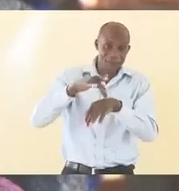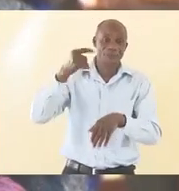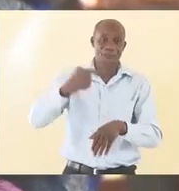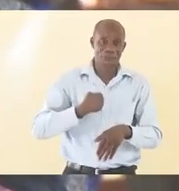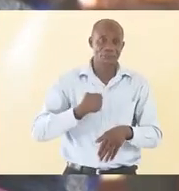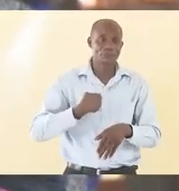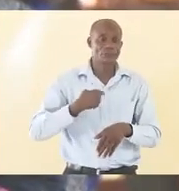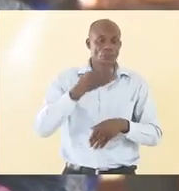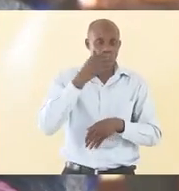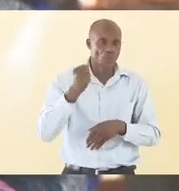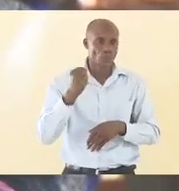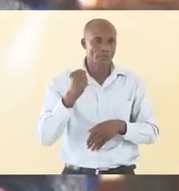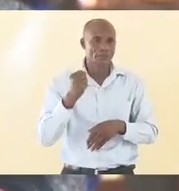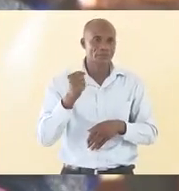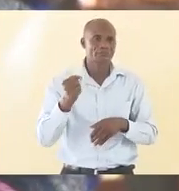that of